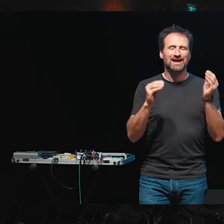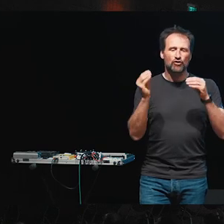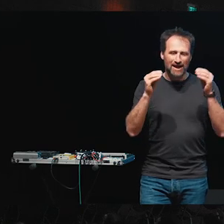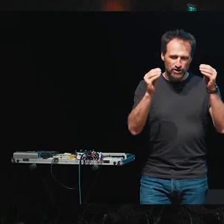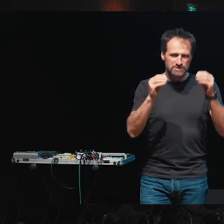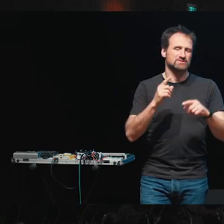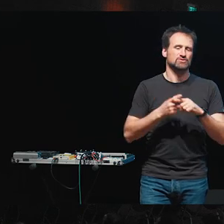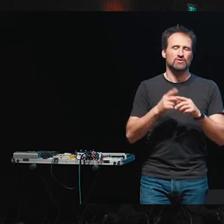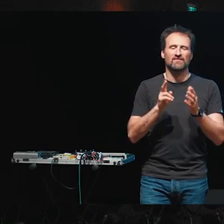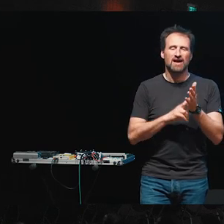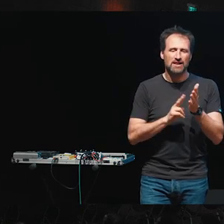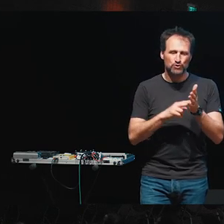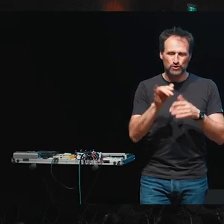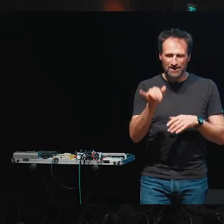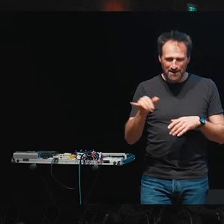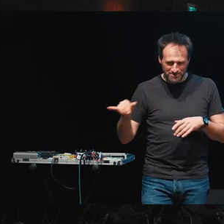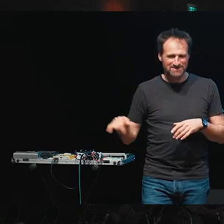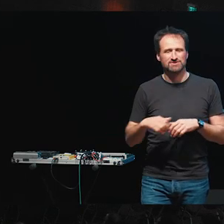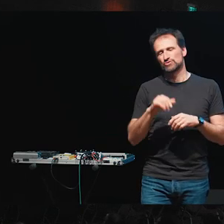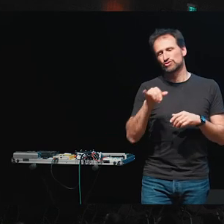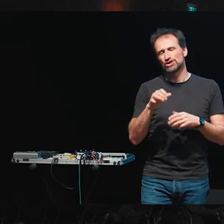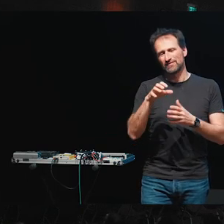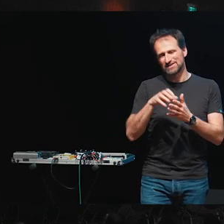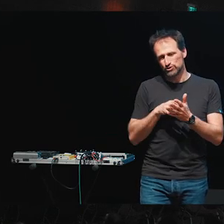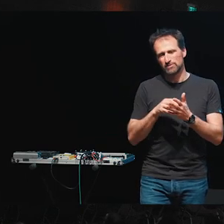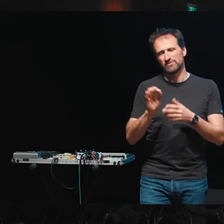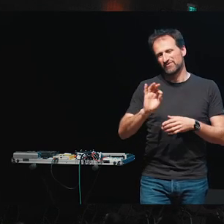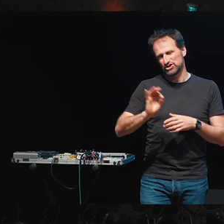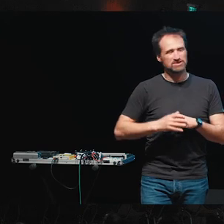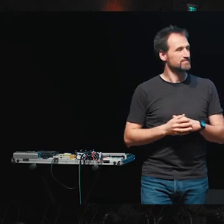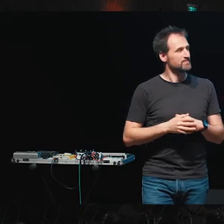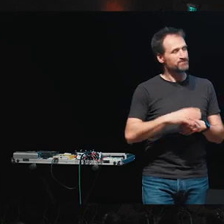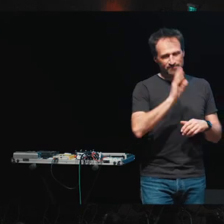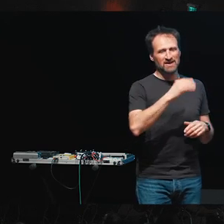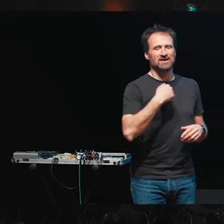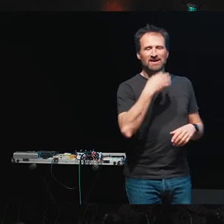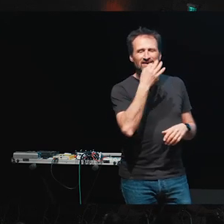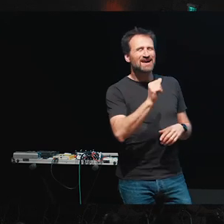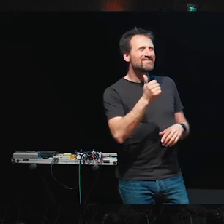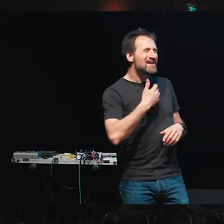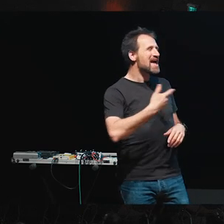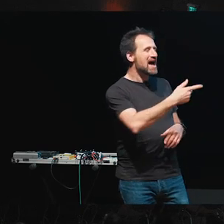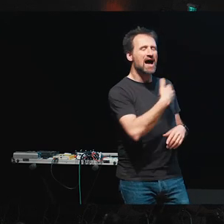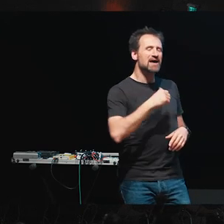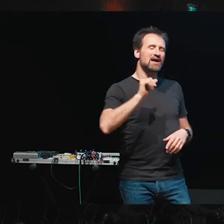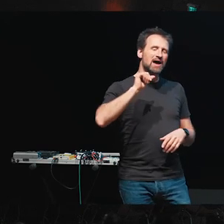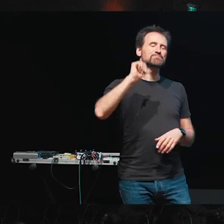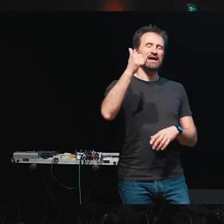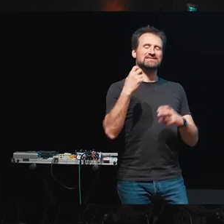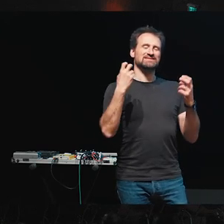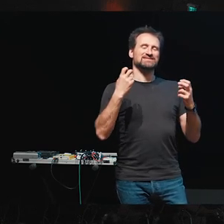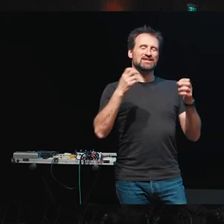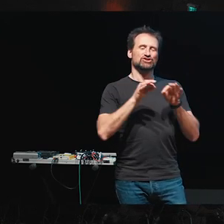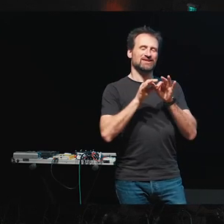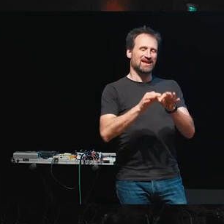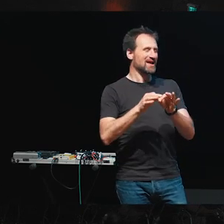other proposed JavaScript features. So I would like to start, who had the most sessions? How many sessions do you have? I